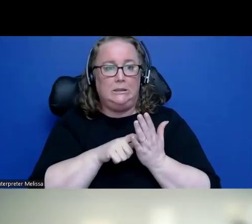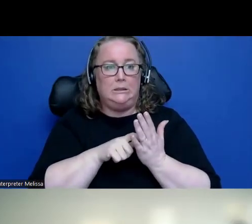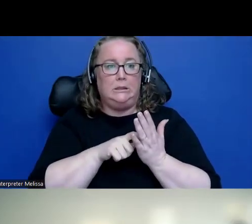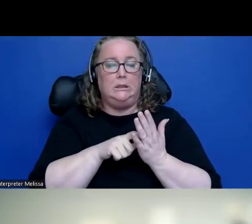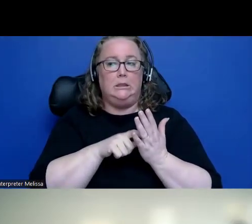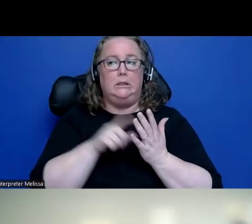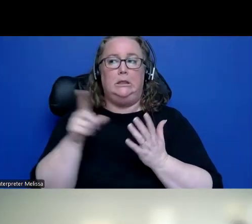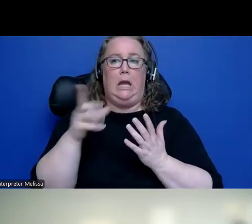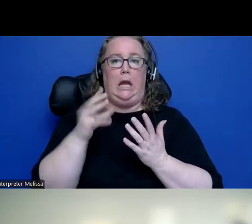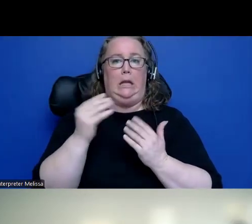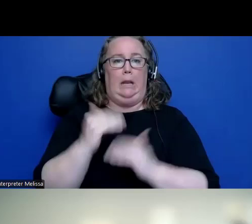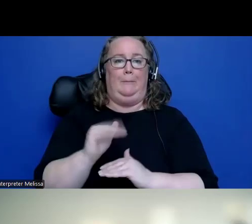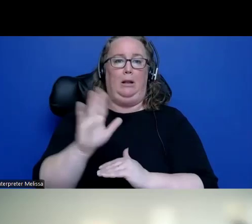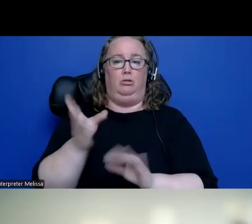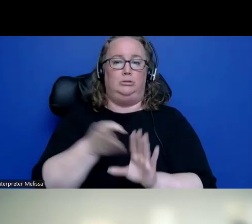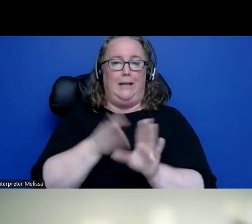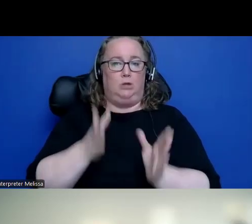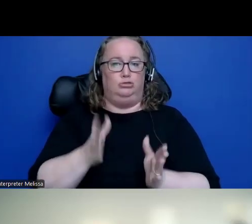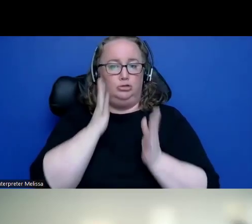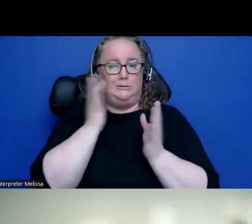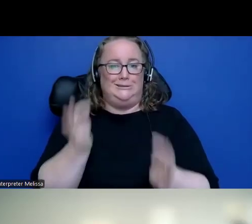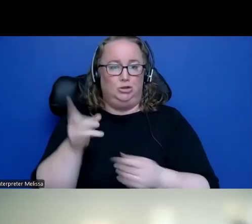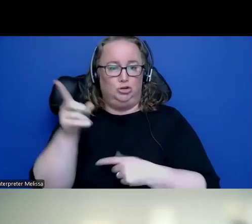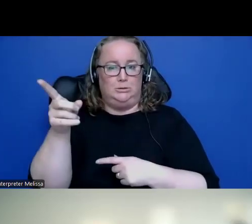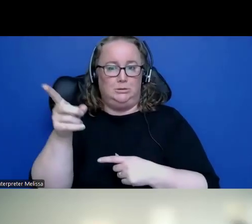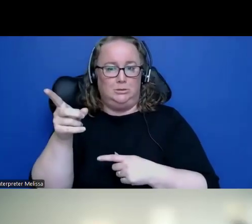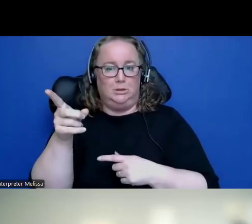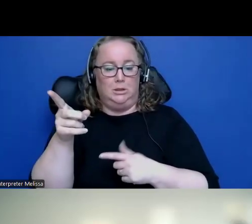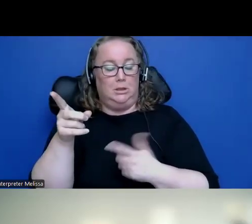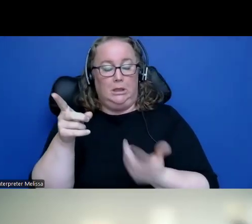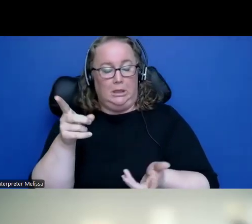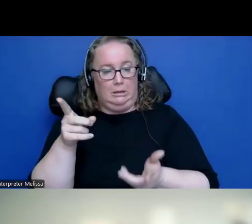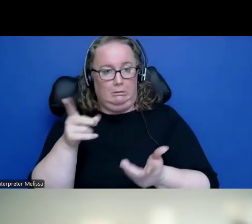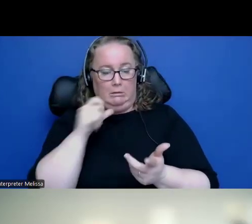psychiatrist discretion to medicate people without their consent,